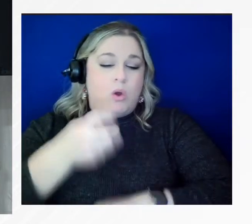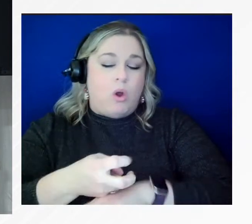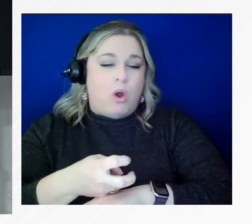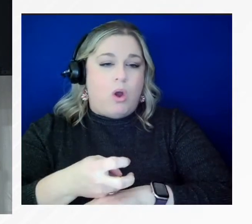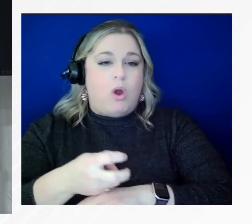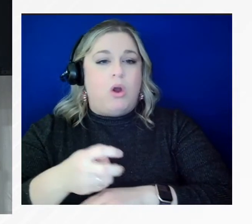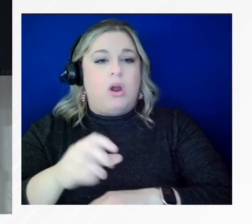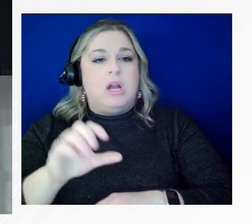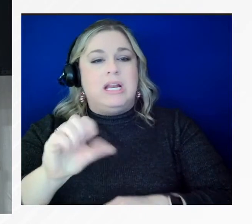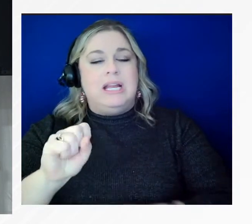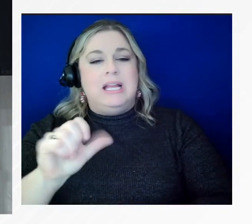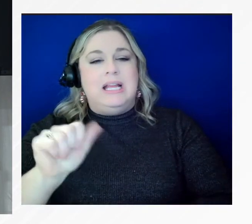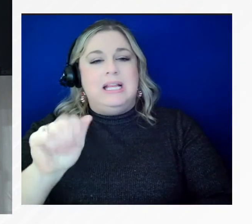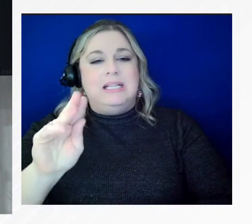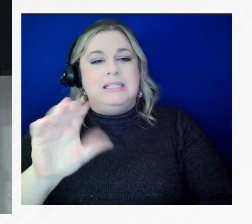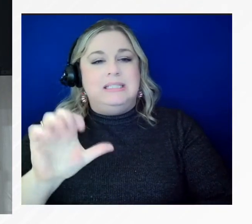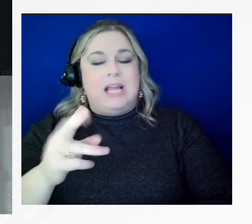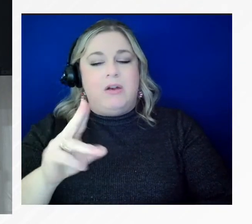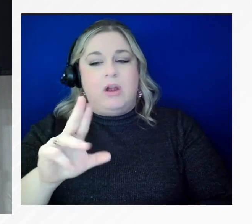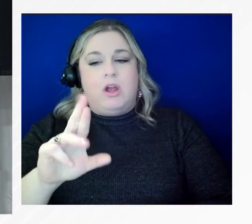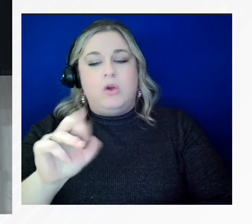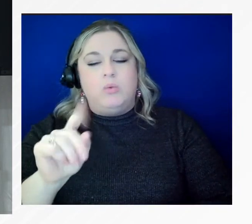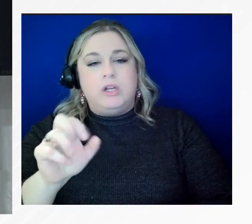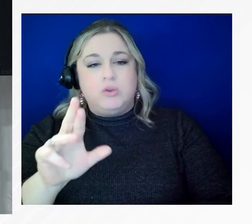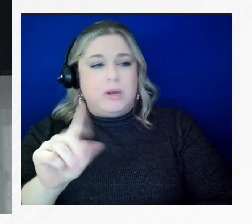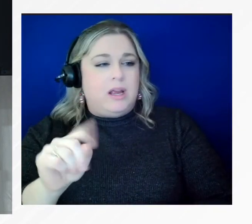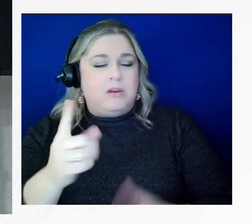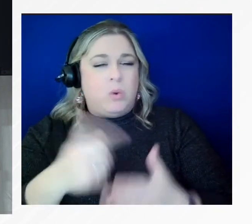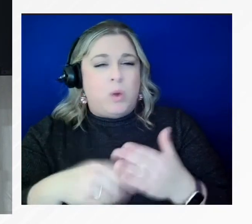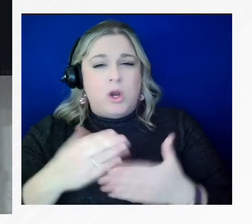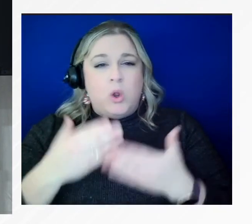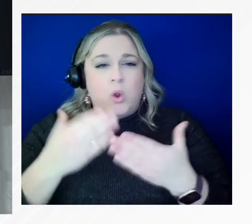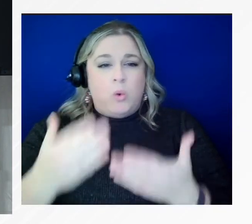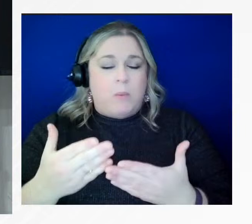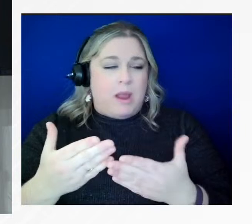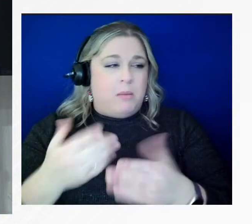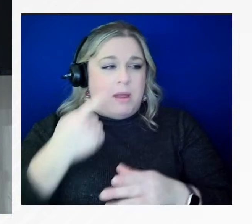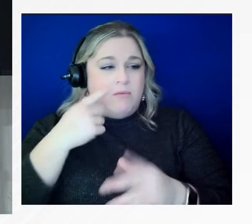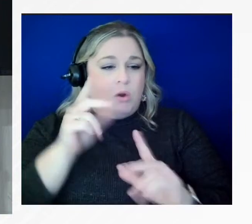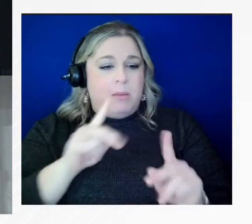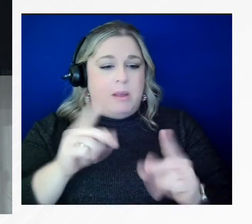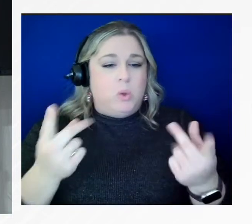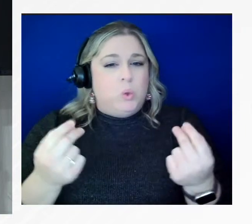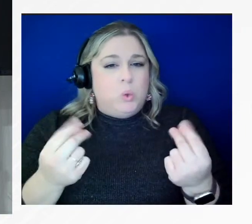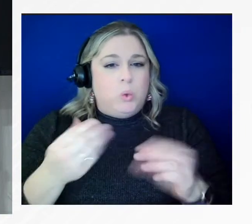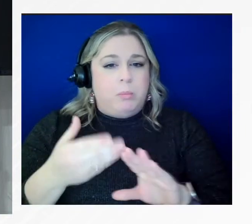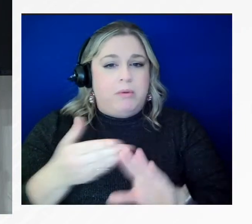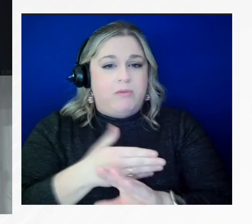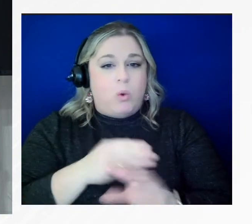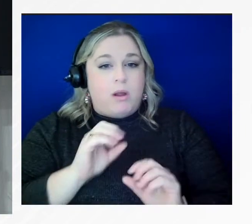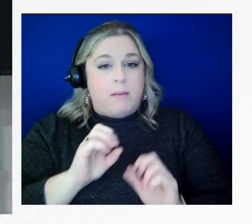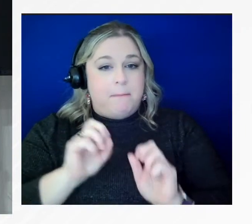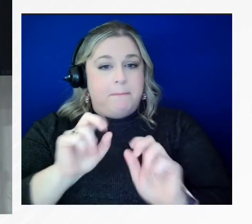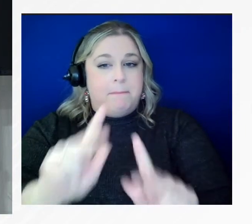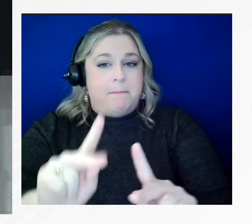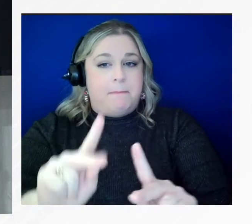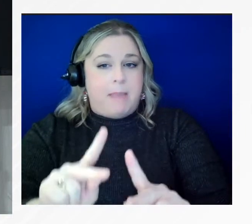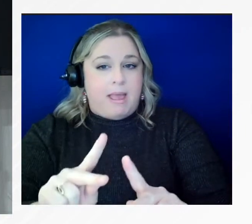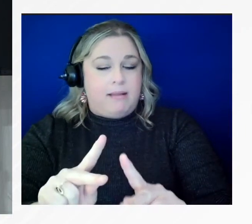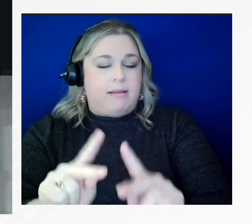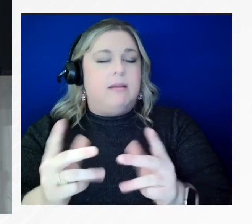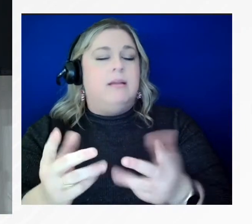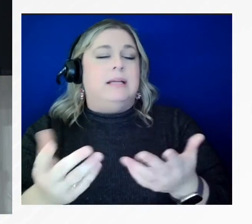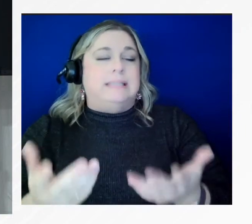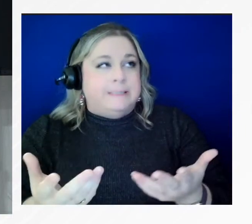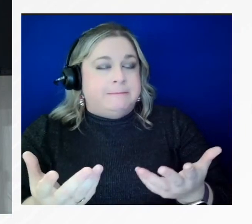etc., what do you recommend people do before moving in? Well, you know your home better than